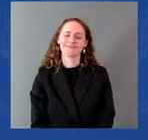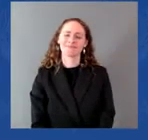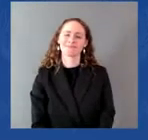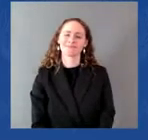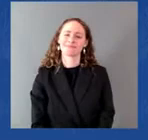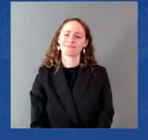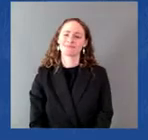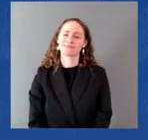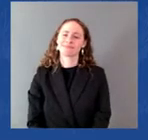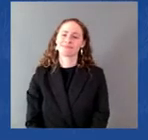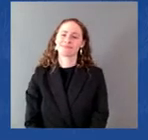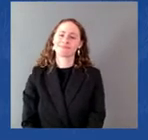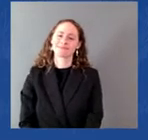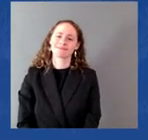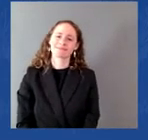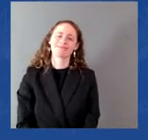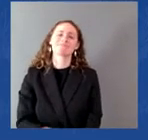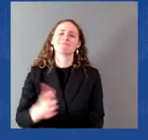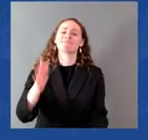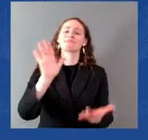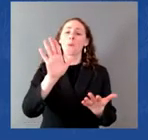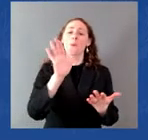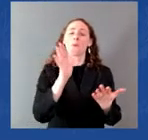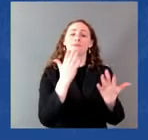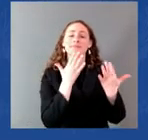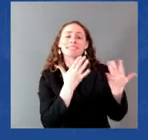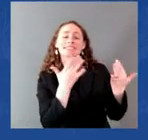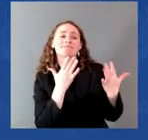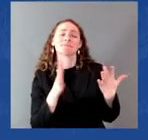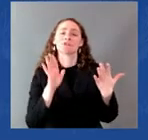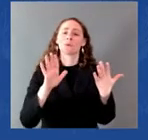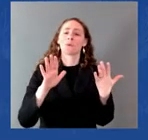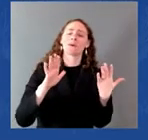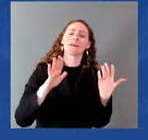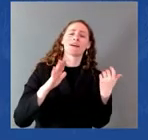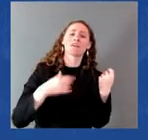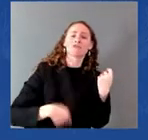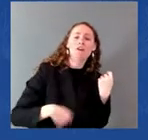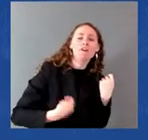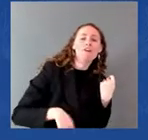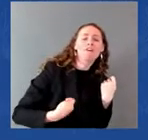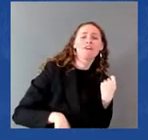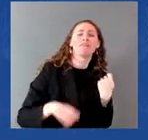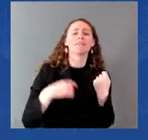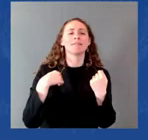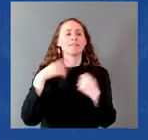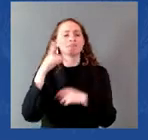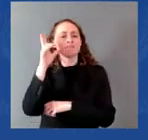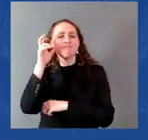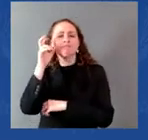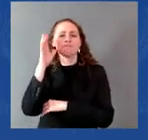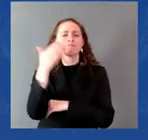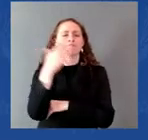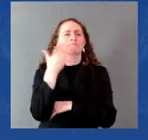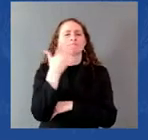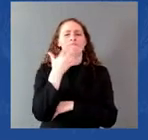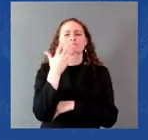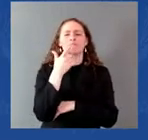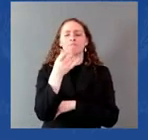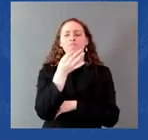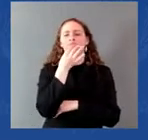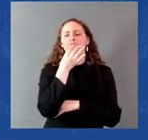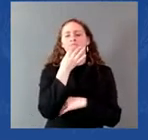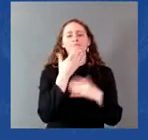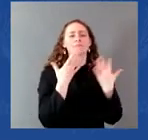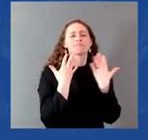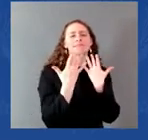careful arrangements, we listen to a great song. And then you read the lyrics on their own, in the quiet, all